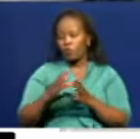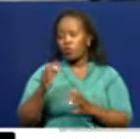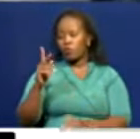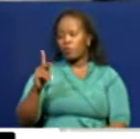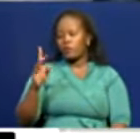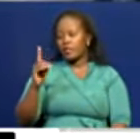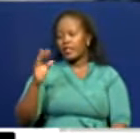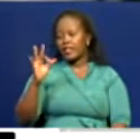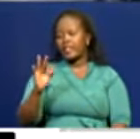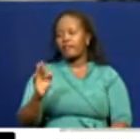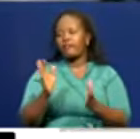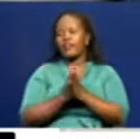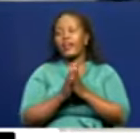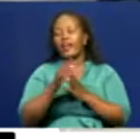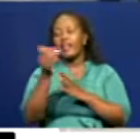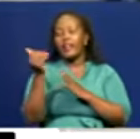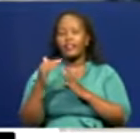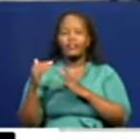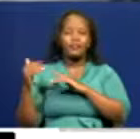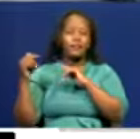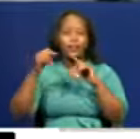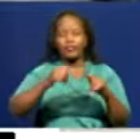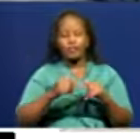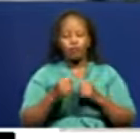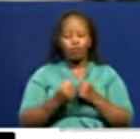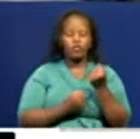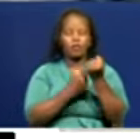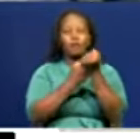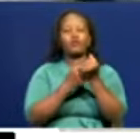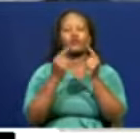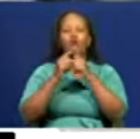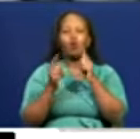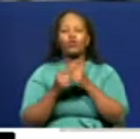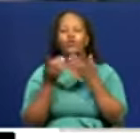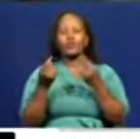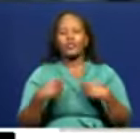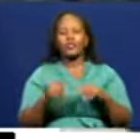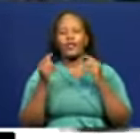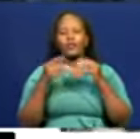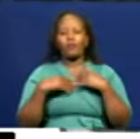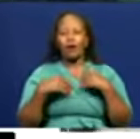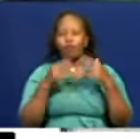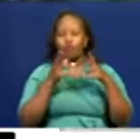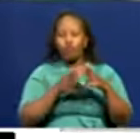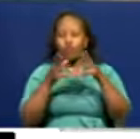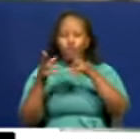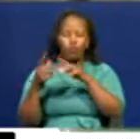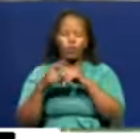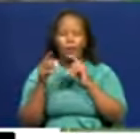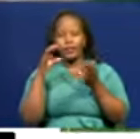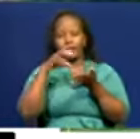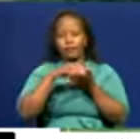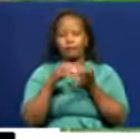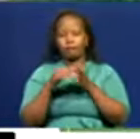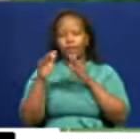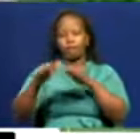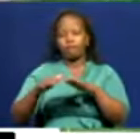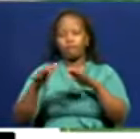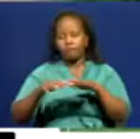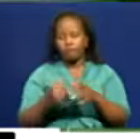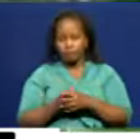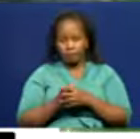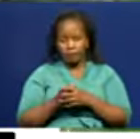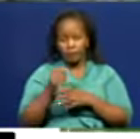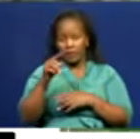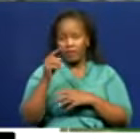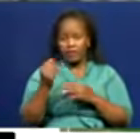Special Operation Unit arrived for reinforcement and were also ambushed but managed to contain the situation. The Sunday morning attack comes